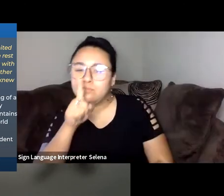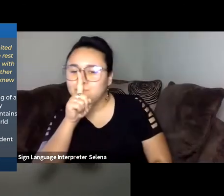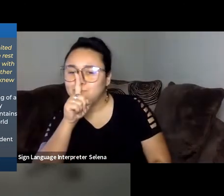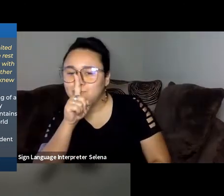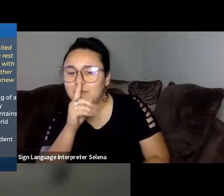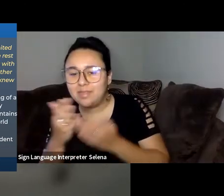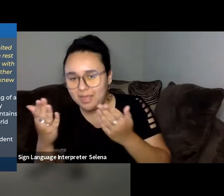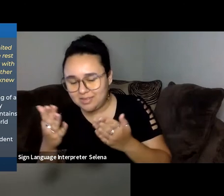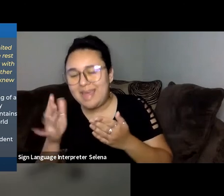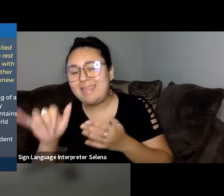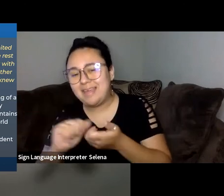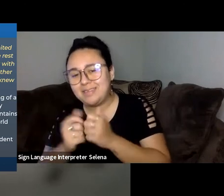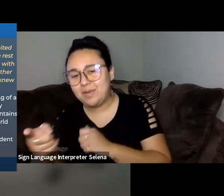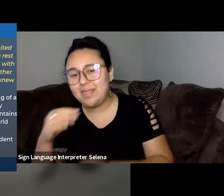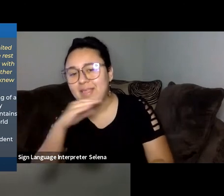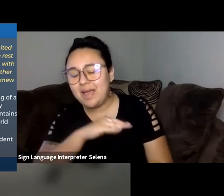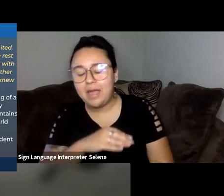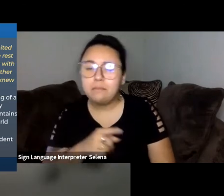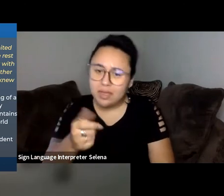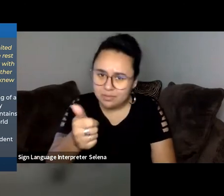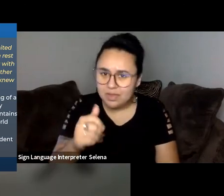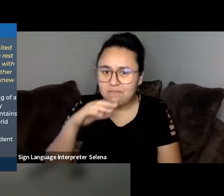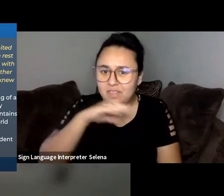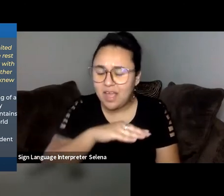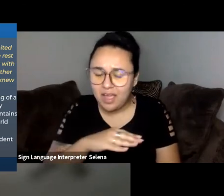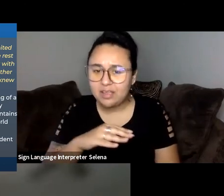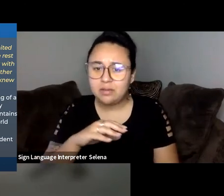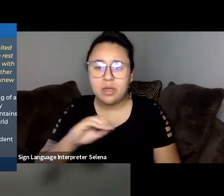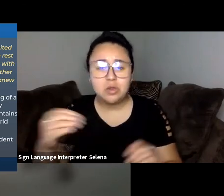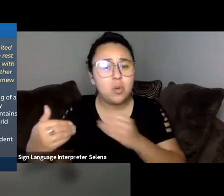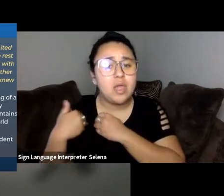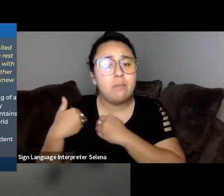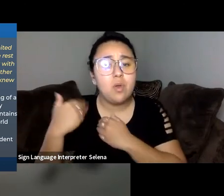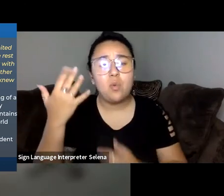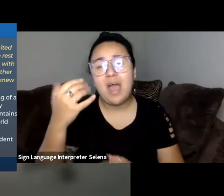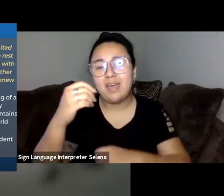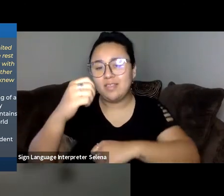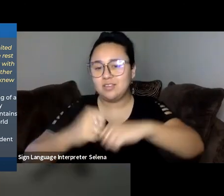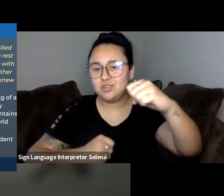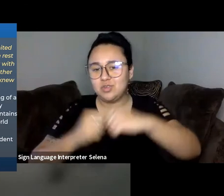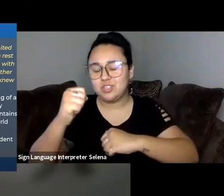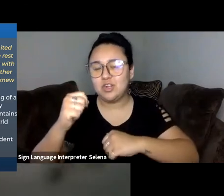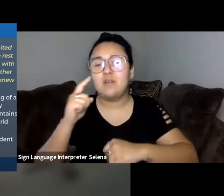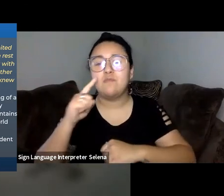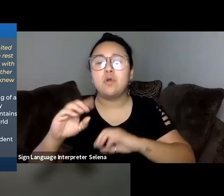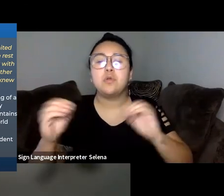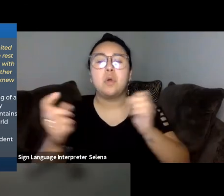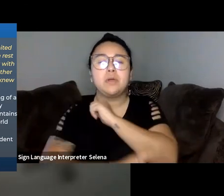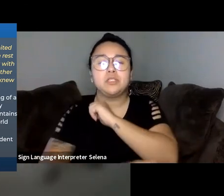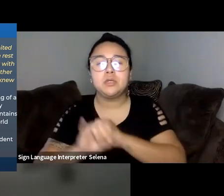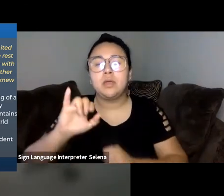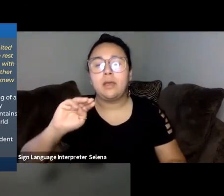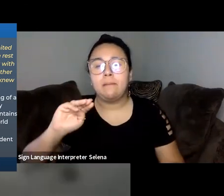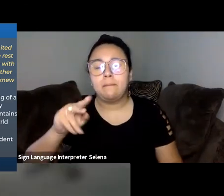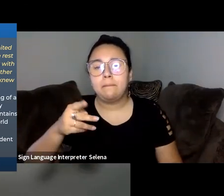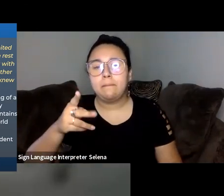has done and not be held accountable for it is because of a structure of impunity. To be clear,